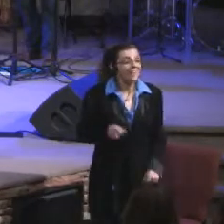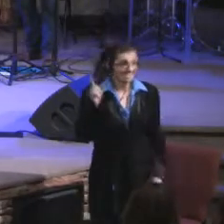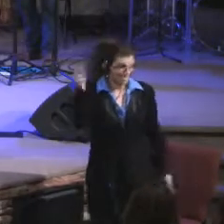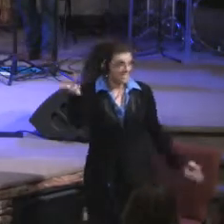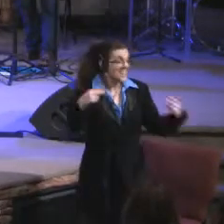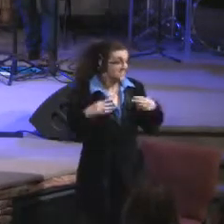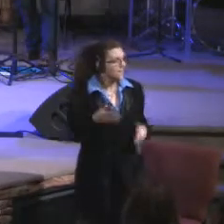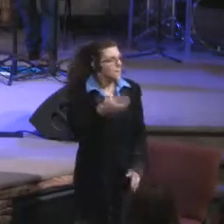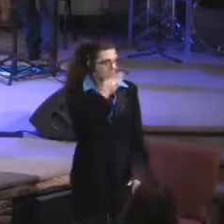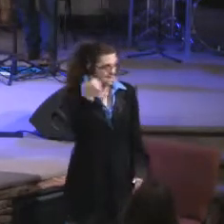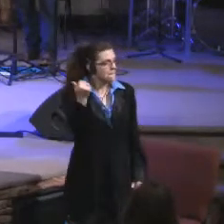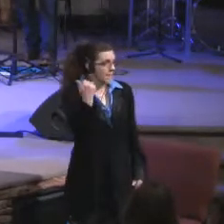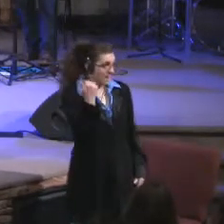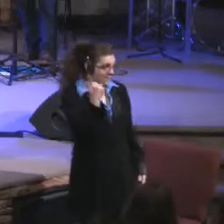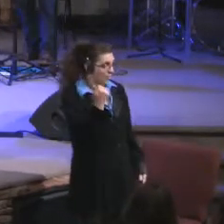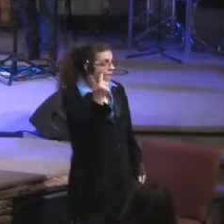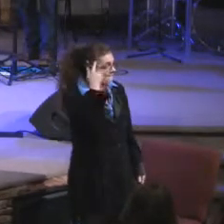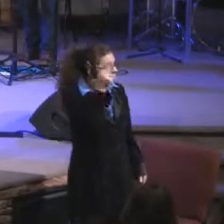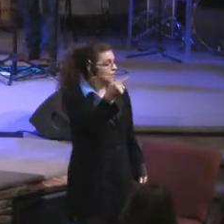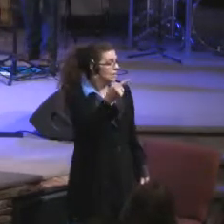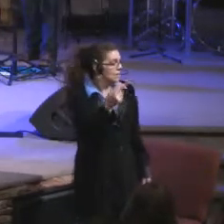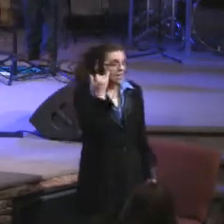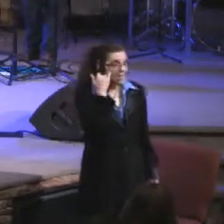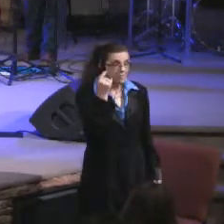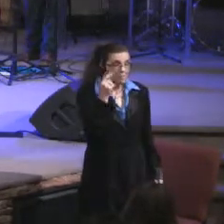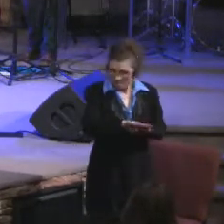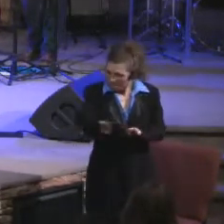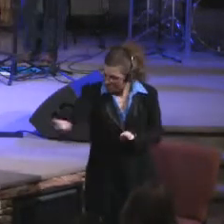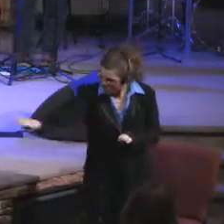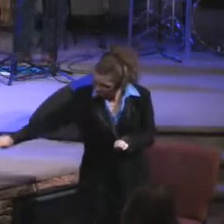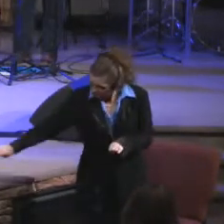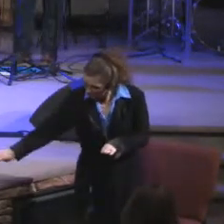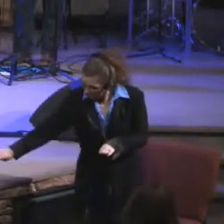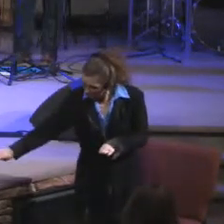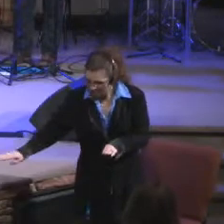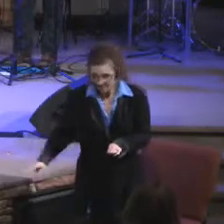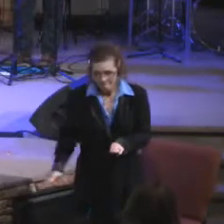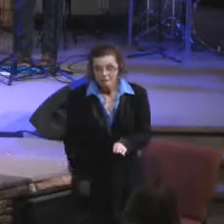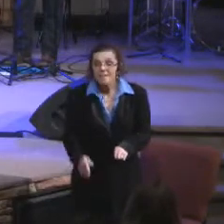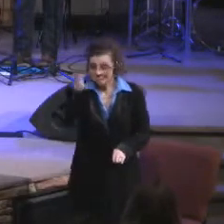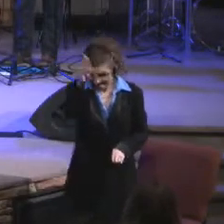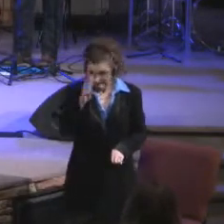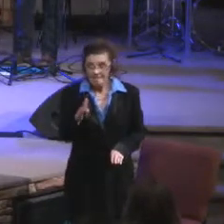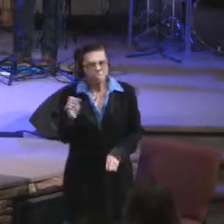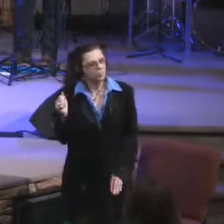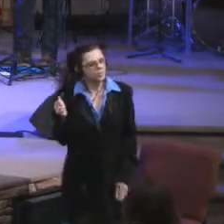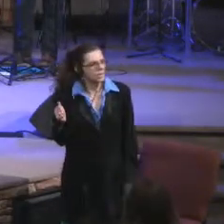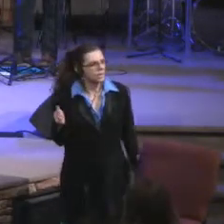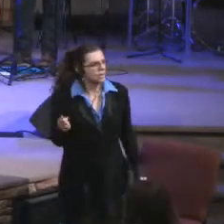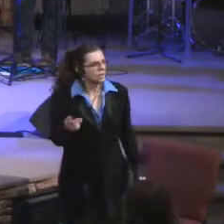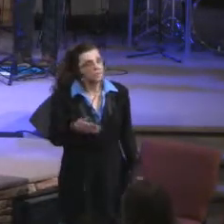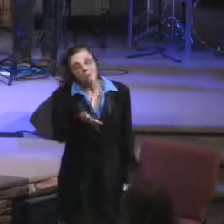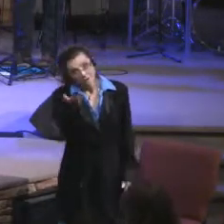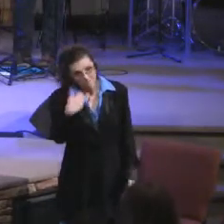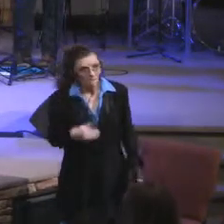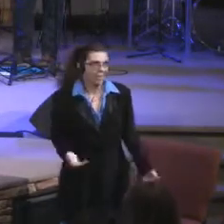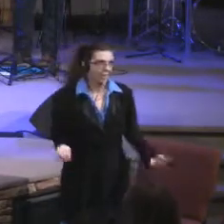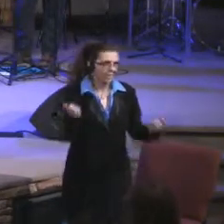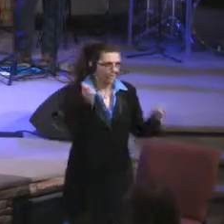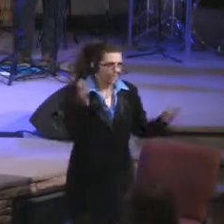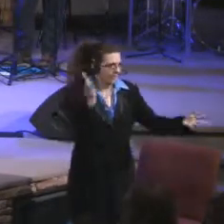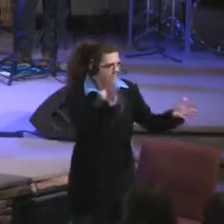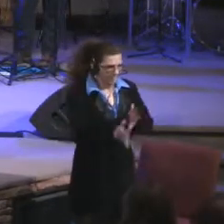you. And if you can get this out of the way, then God, yes, there's going to come another challenge. There's going to come